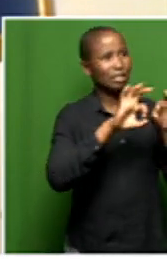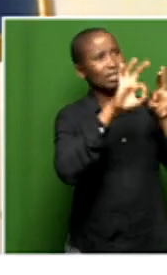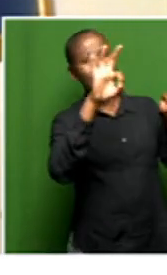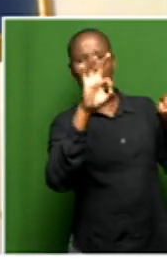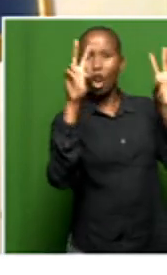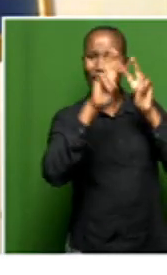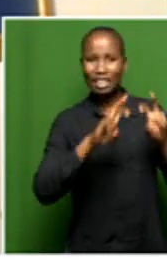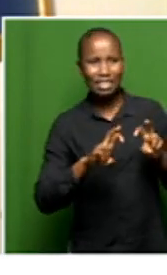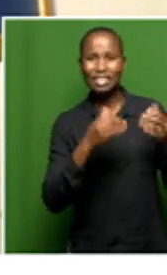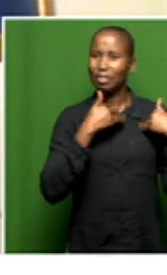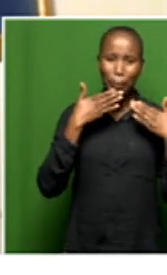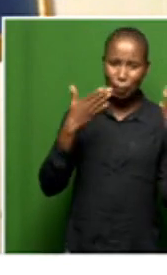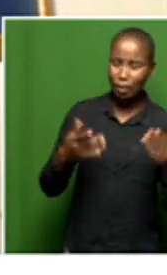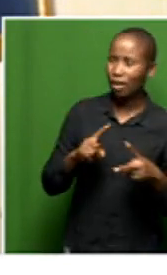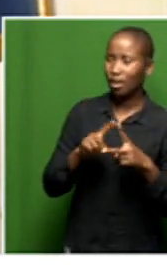for the